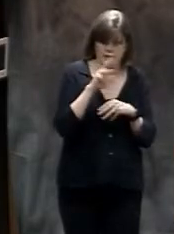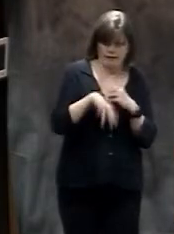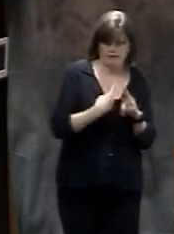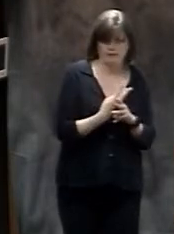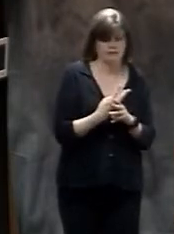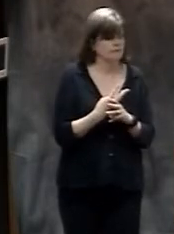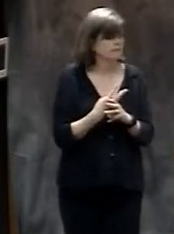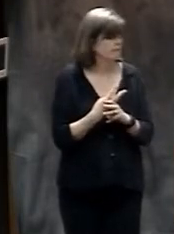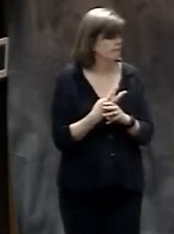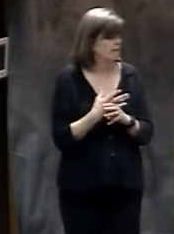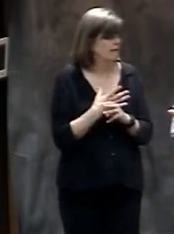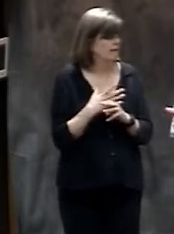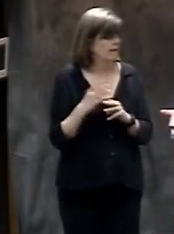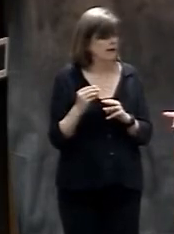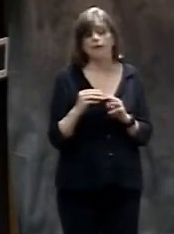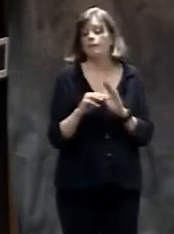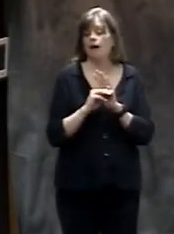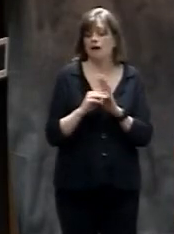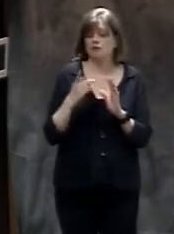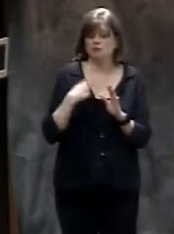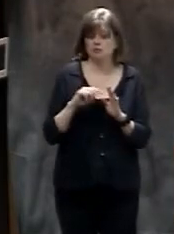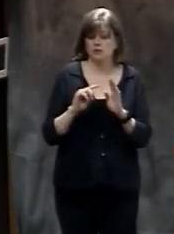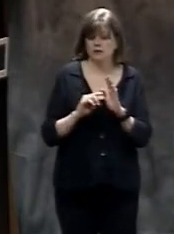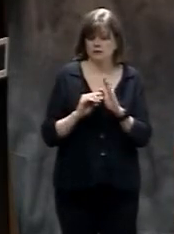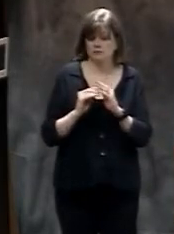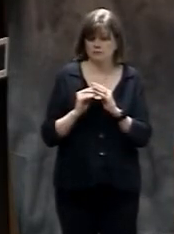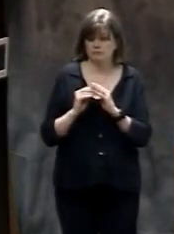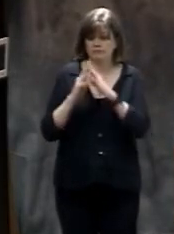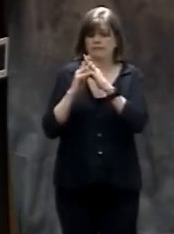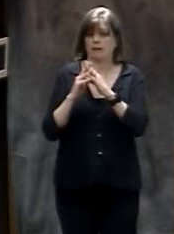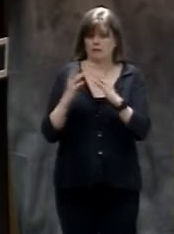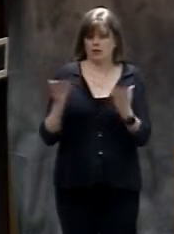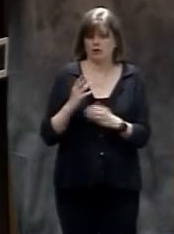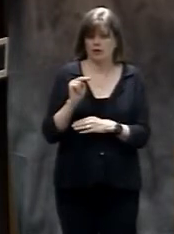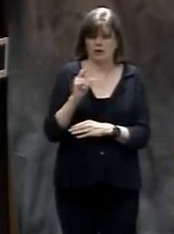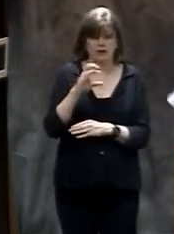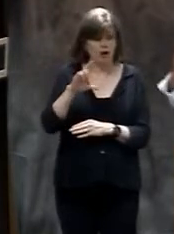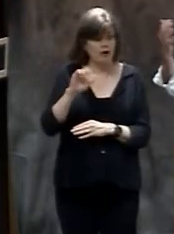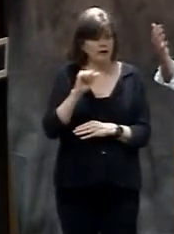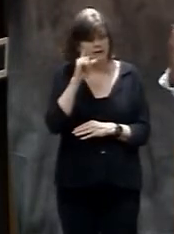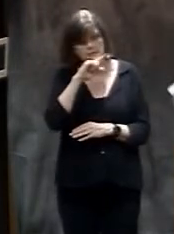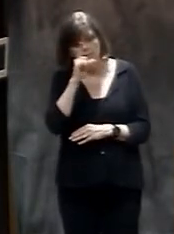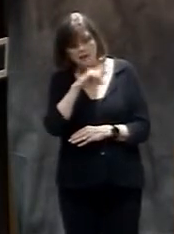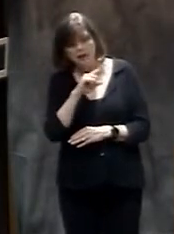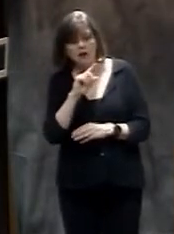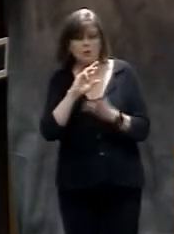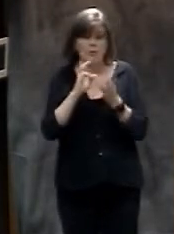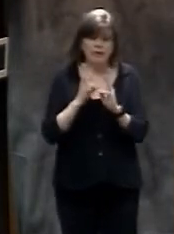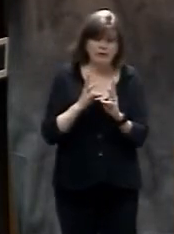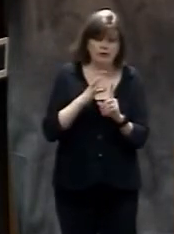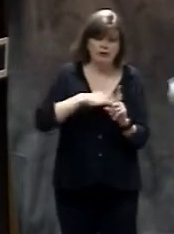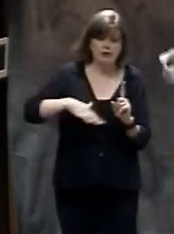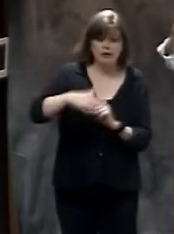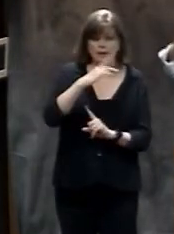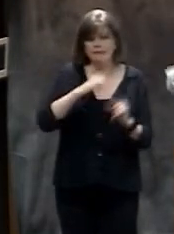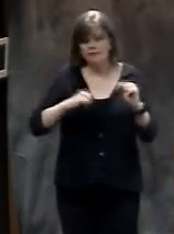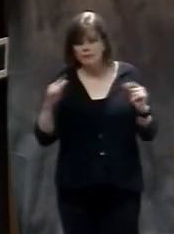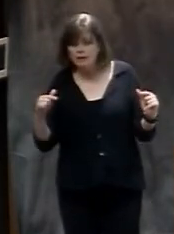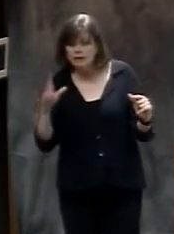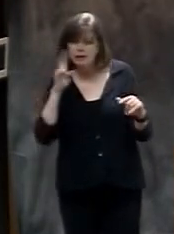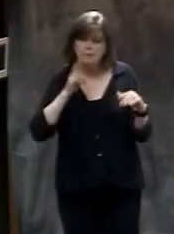And models that are developed here at NCAR, for example, can simulate weather and can simulate climate variability and predict what